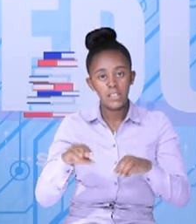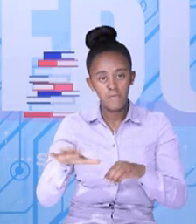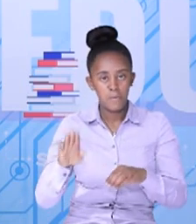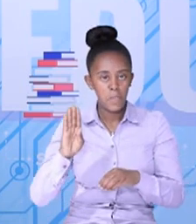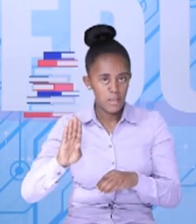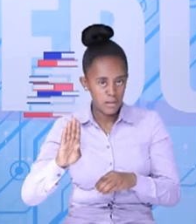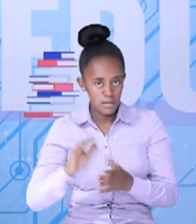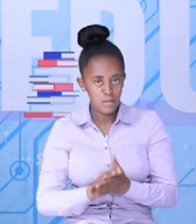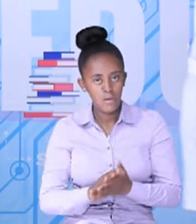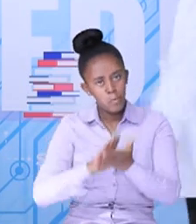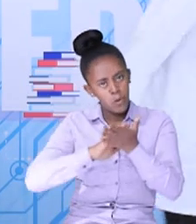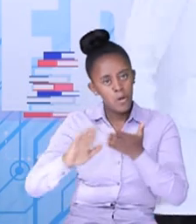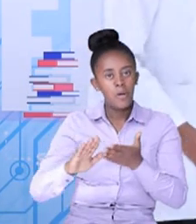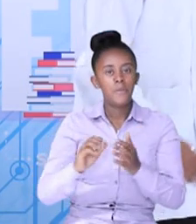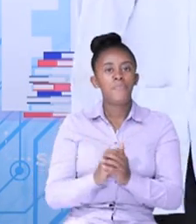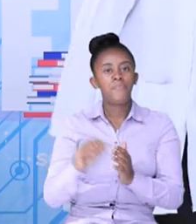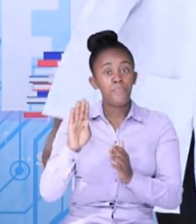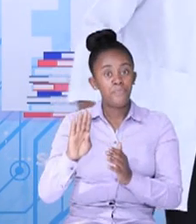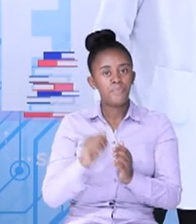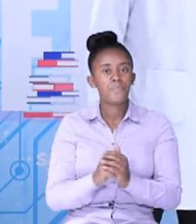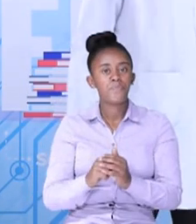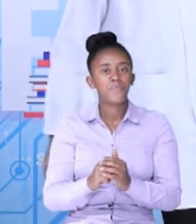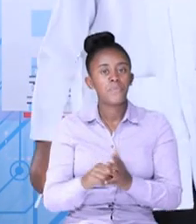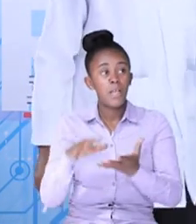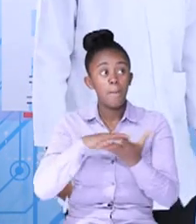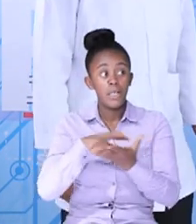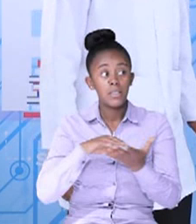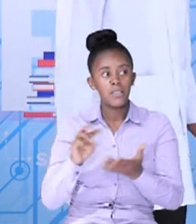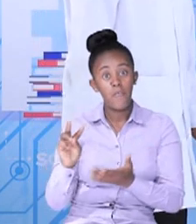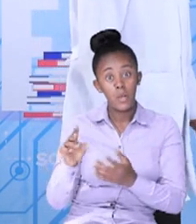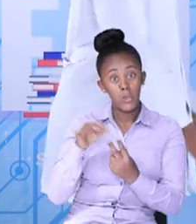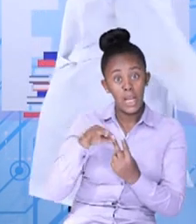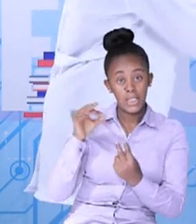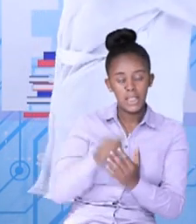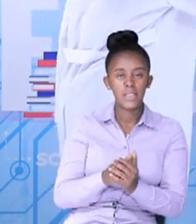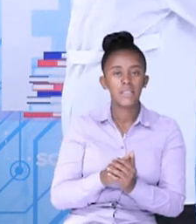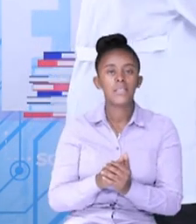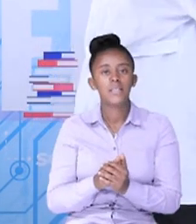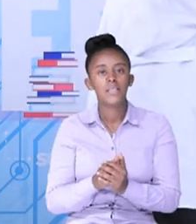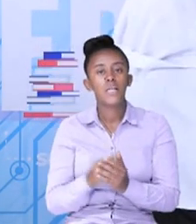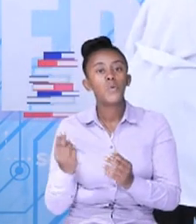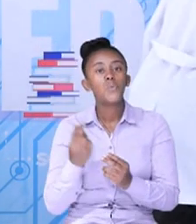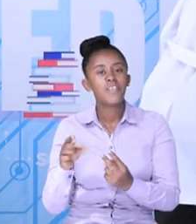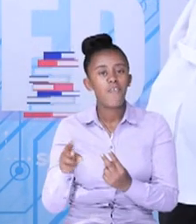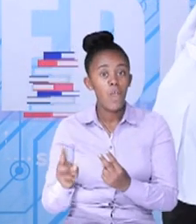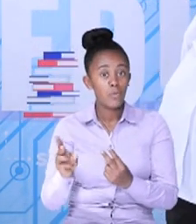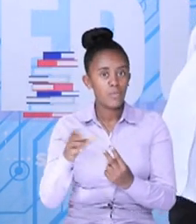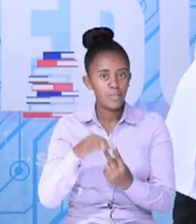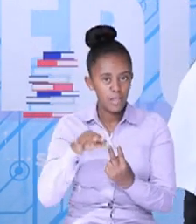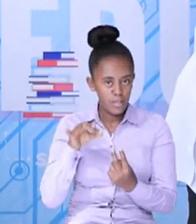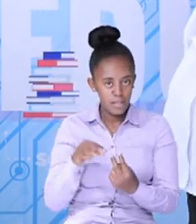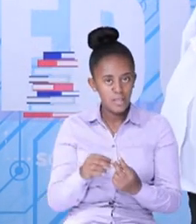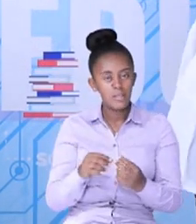B, pure magnetic field. And here we have a mixed field, which is a velocity selector. Using a velocity selector, it's possible